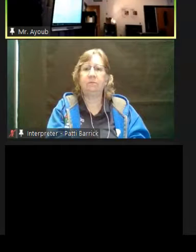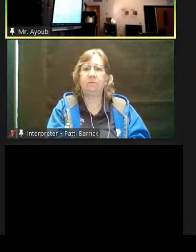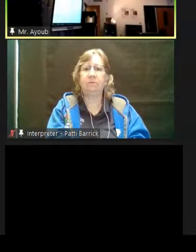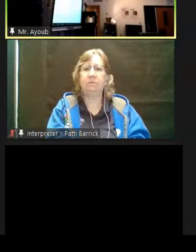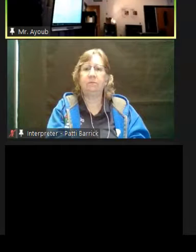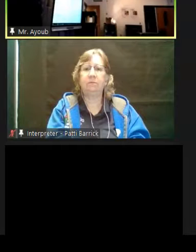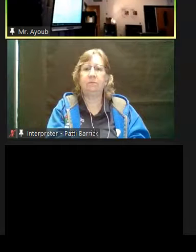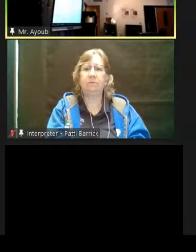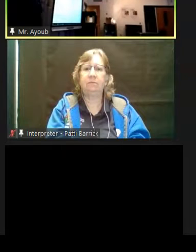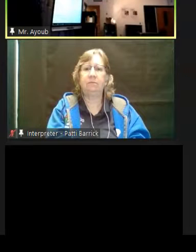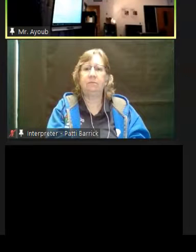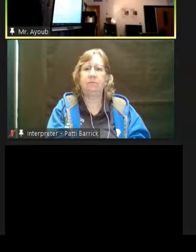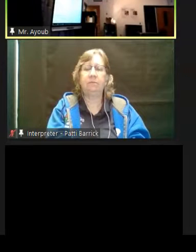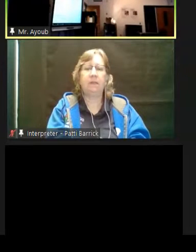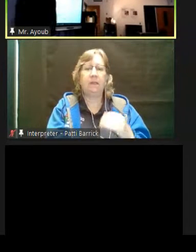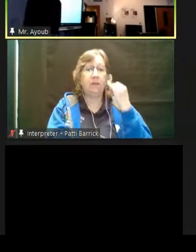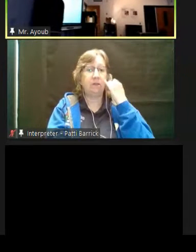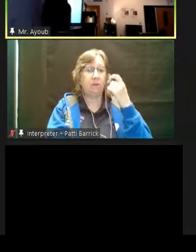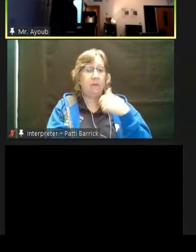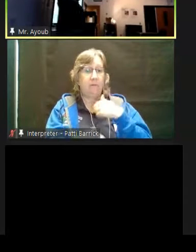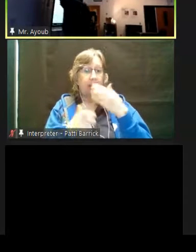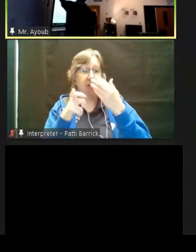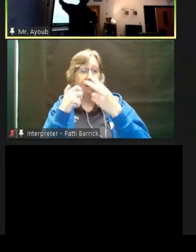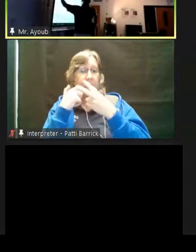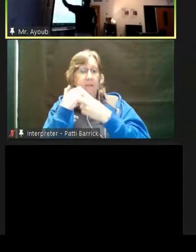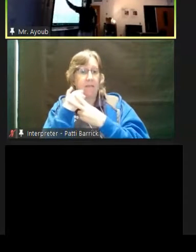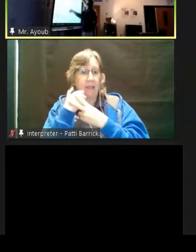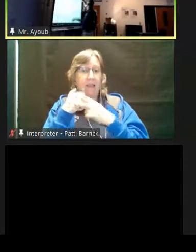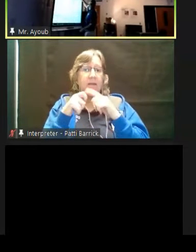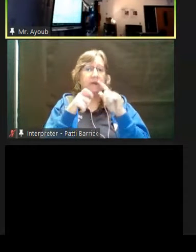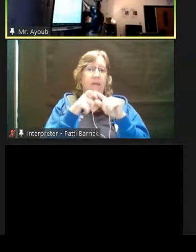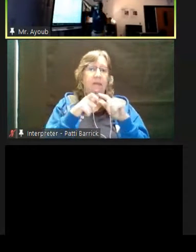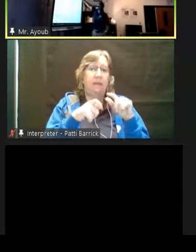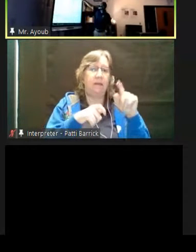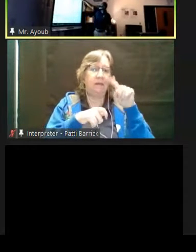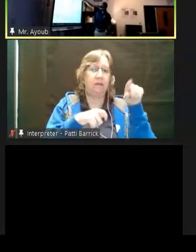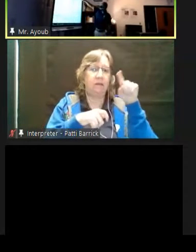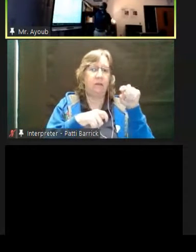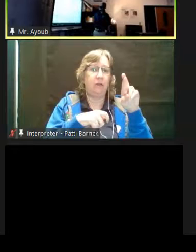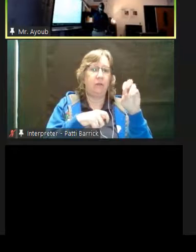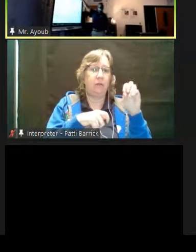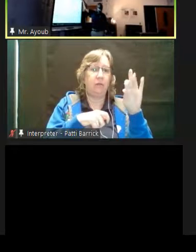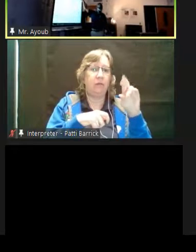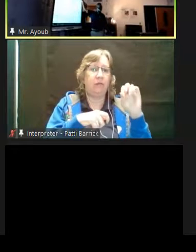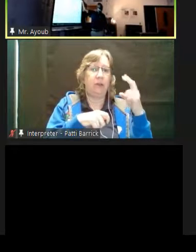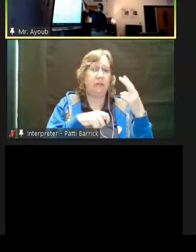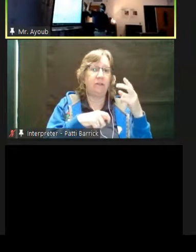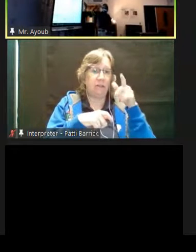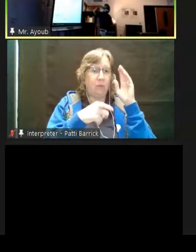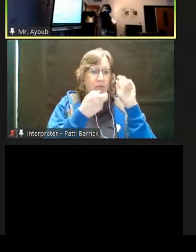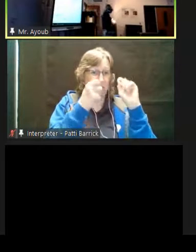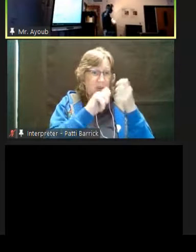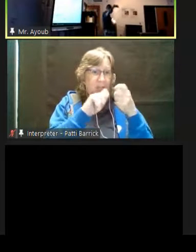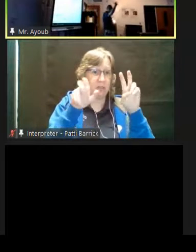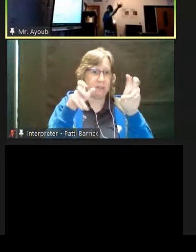I refresh, notice the new change says my first web. So